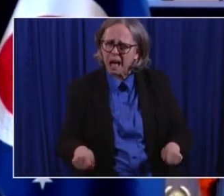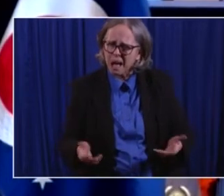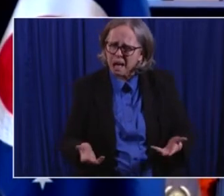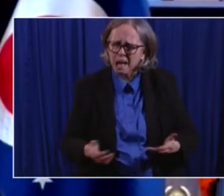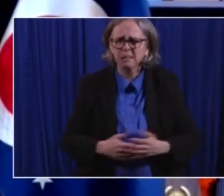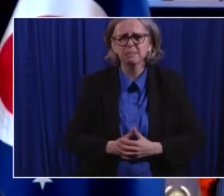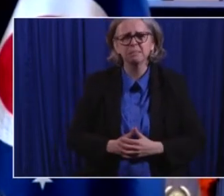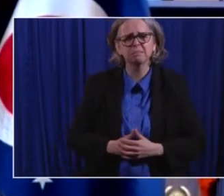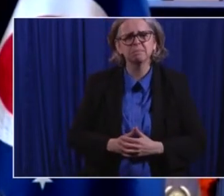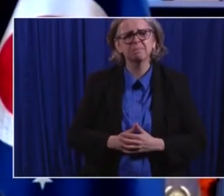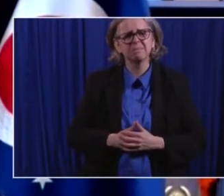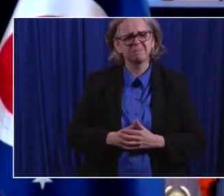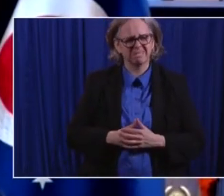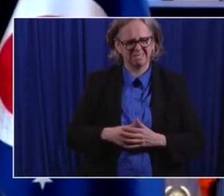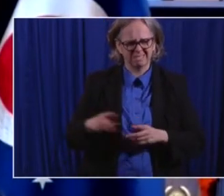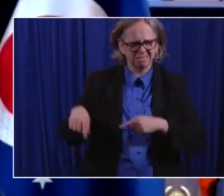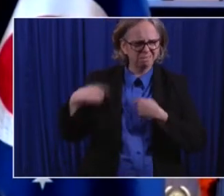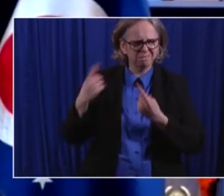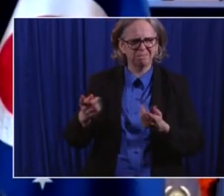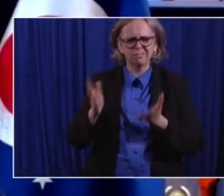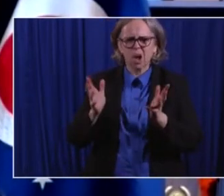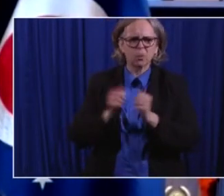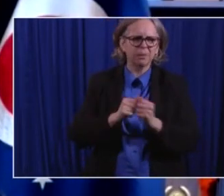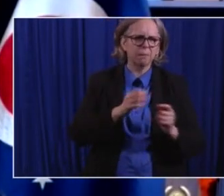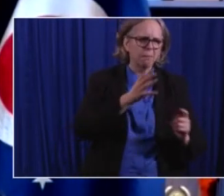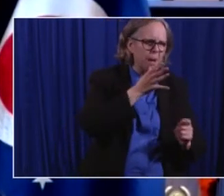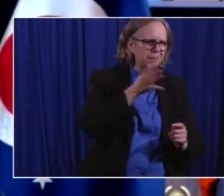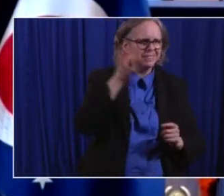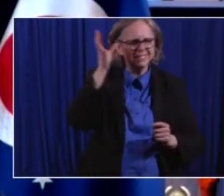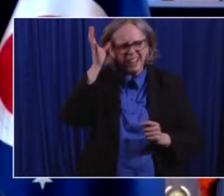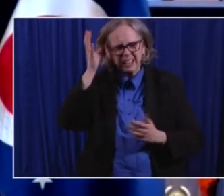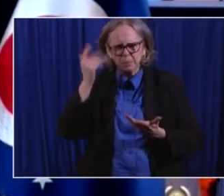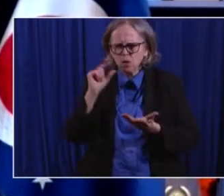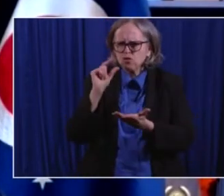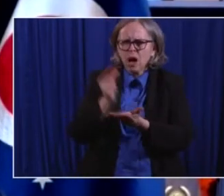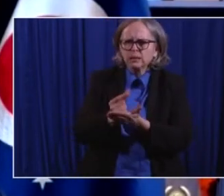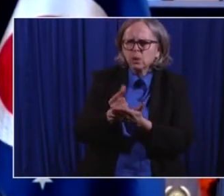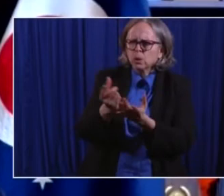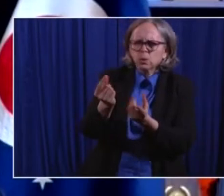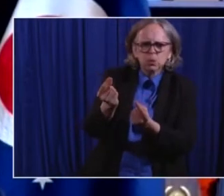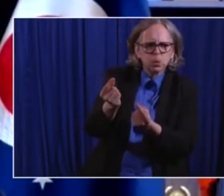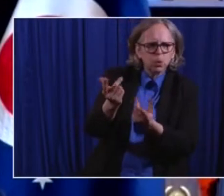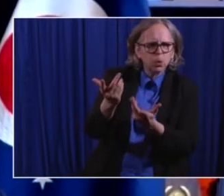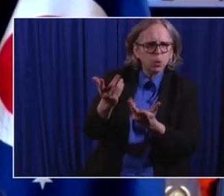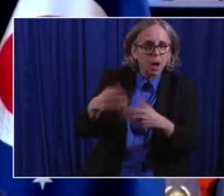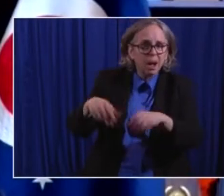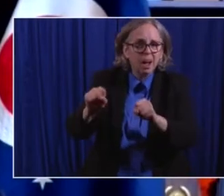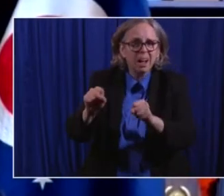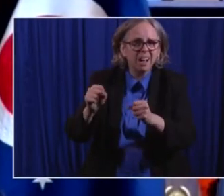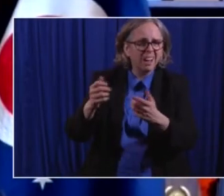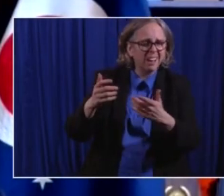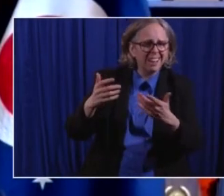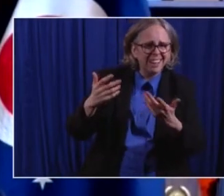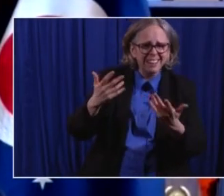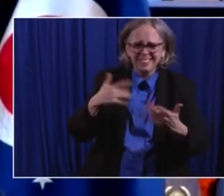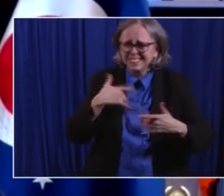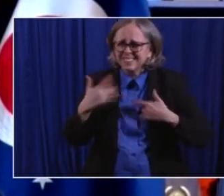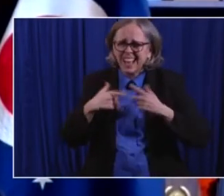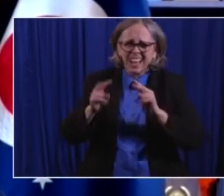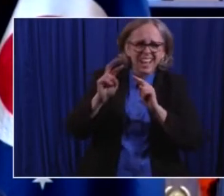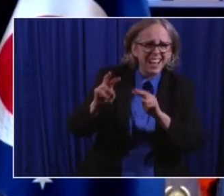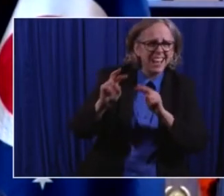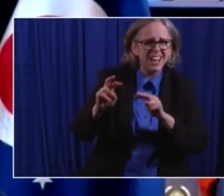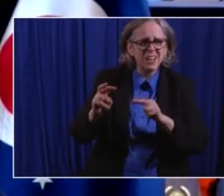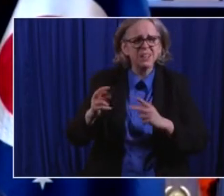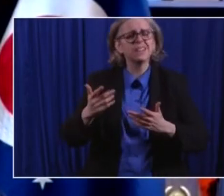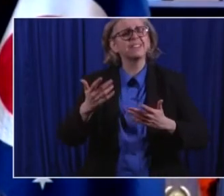dads about graduation and prom, that they are going to be excited to know that they have that